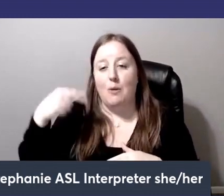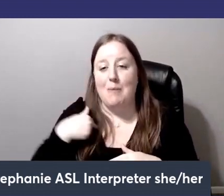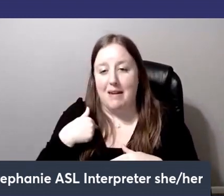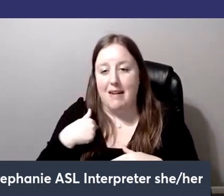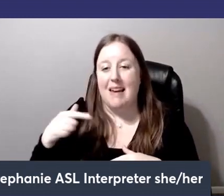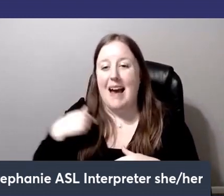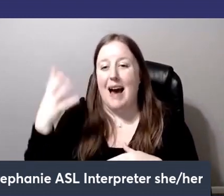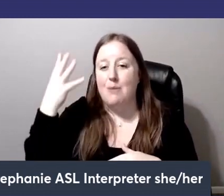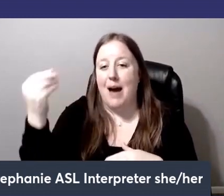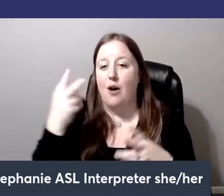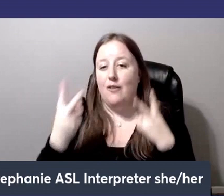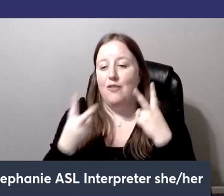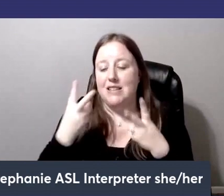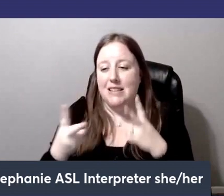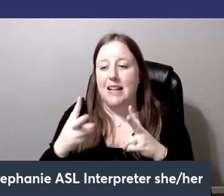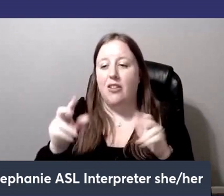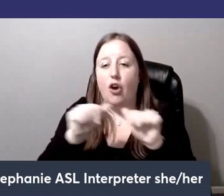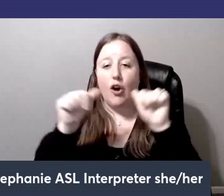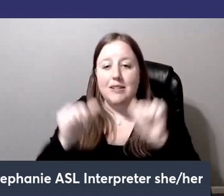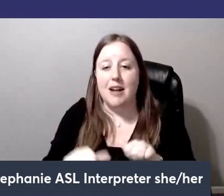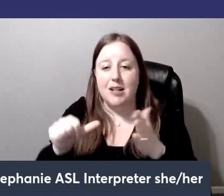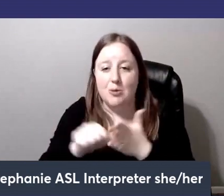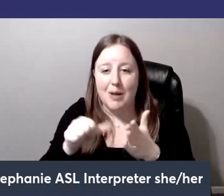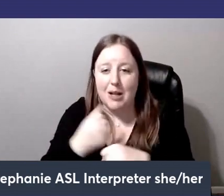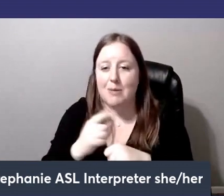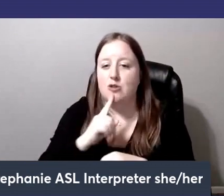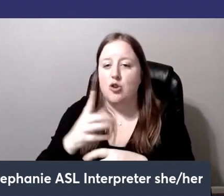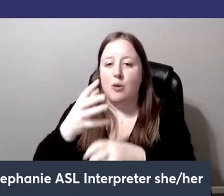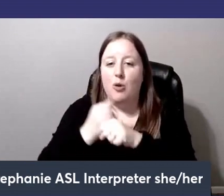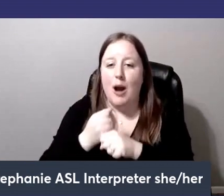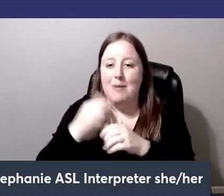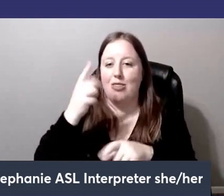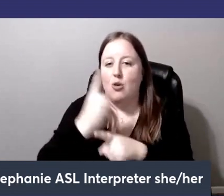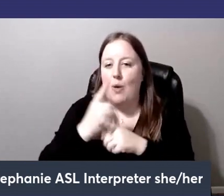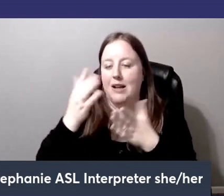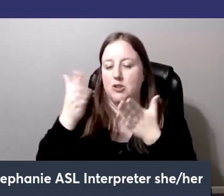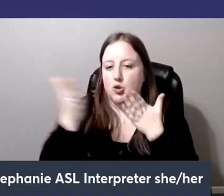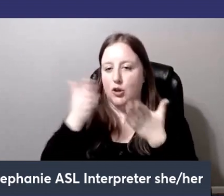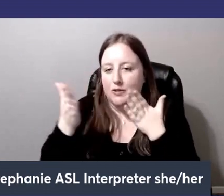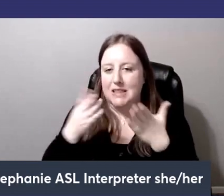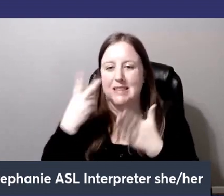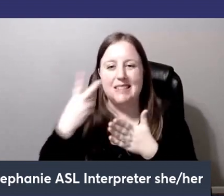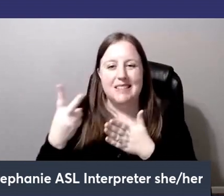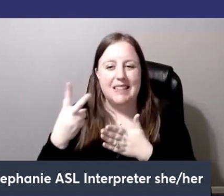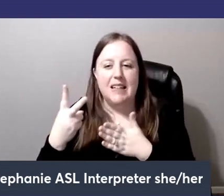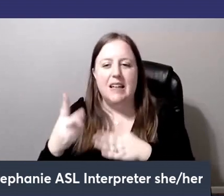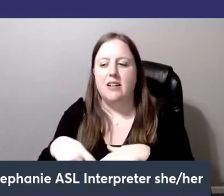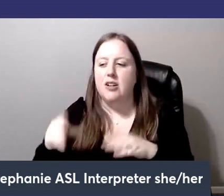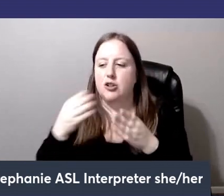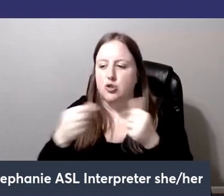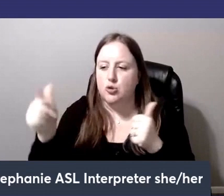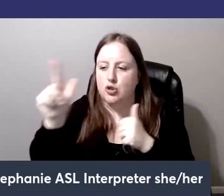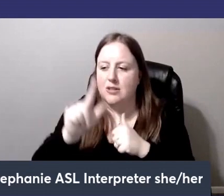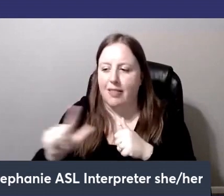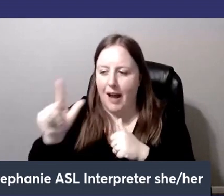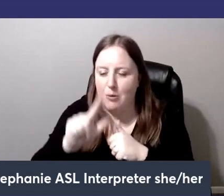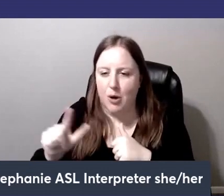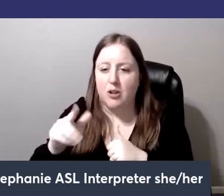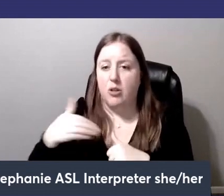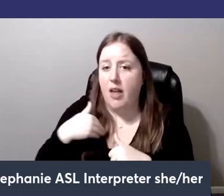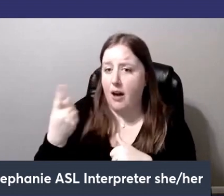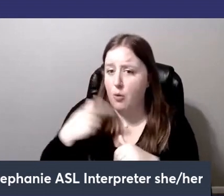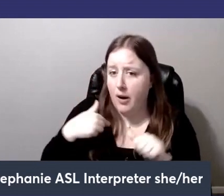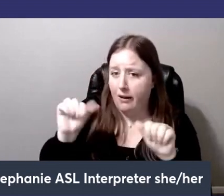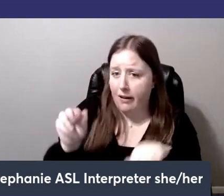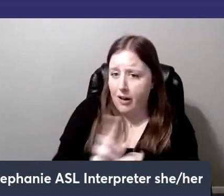visiting the well-architected pages to make sure I'm grabbing the right set of services, or I'm looking at the solution library, like making sure, do they have one that I could